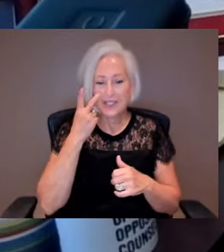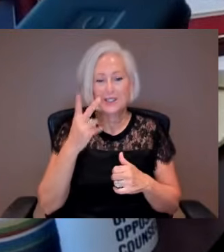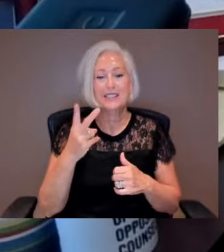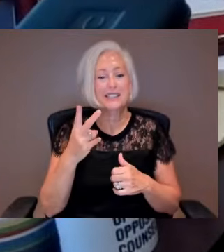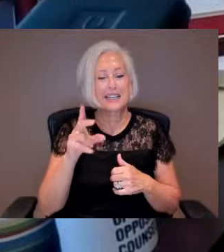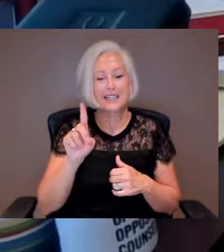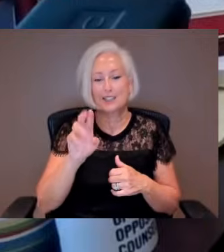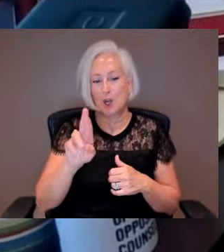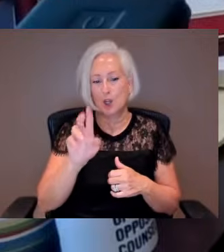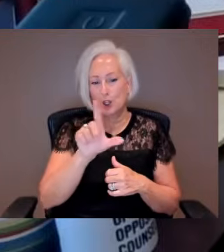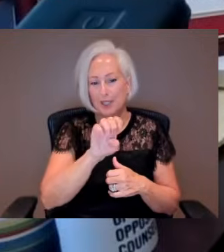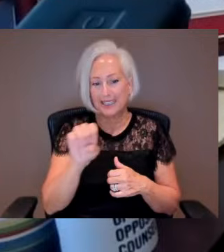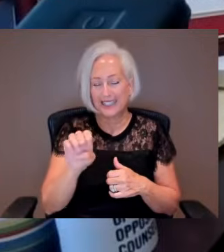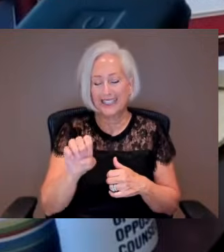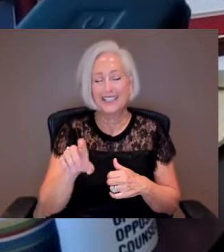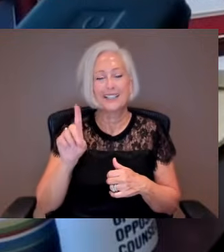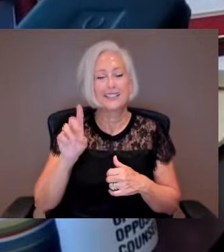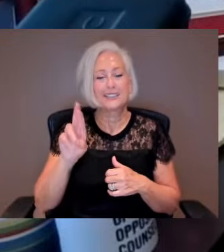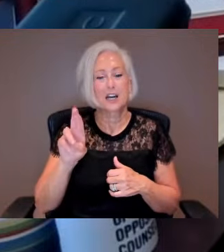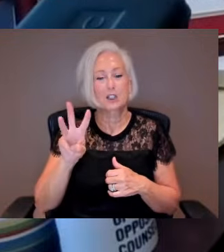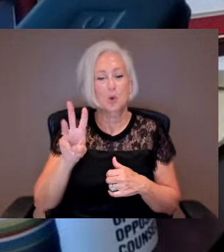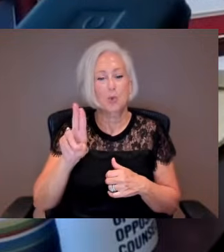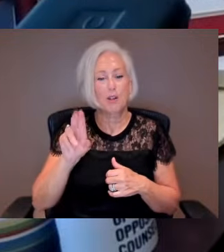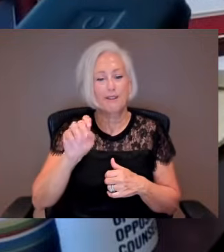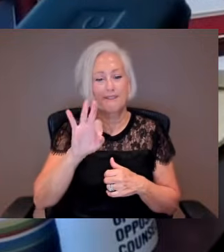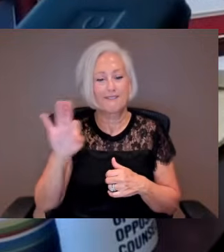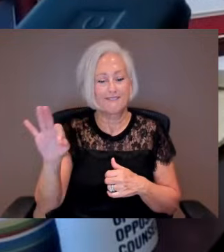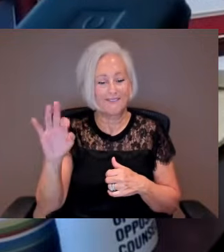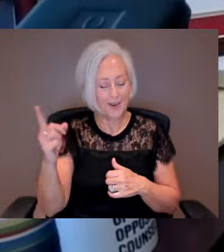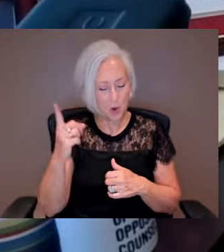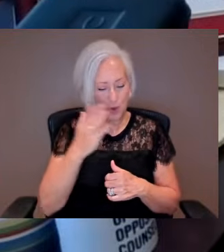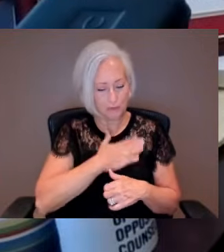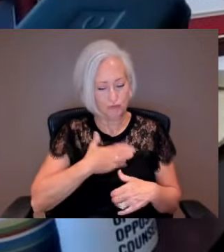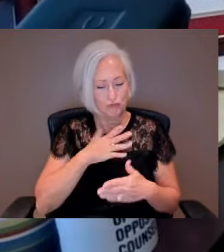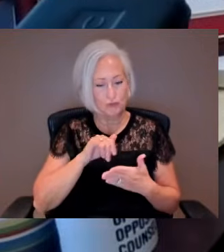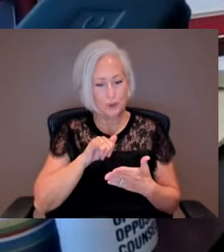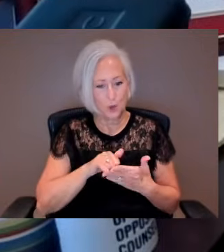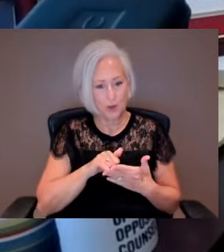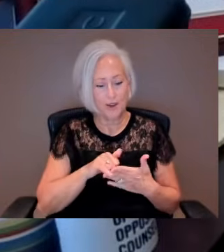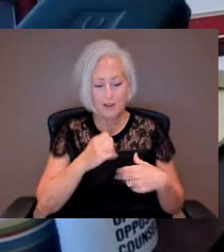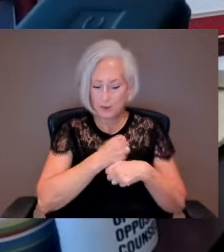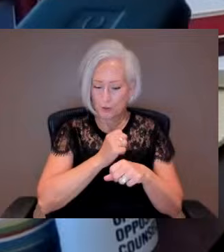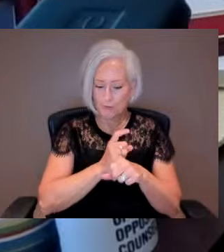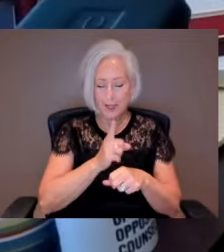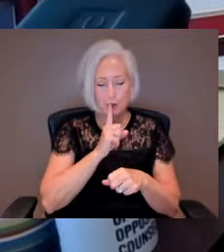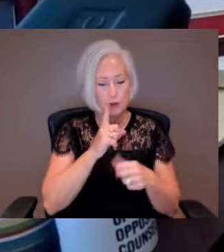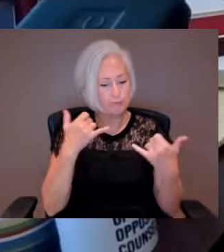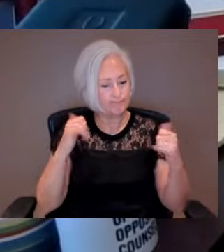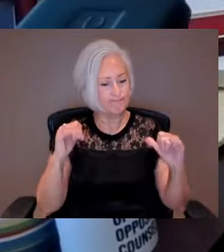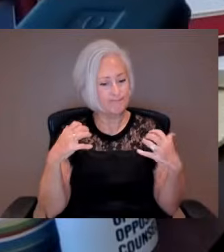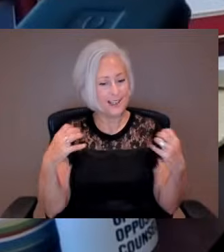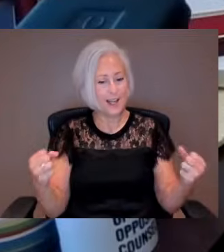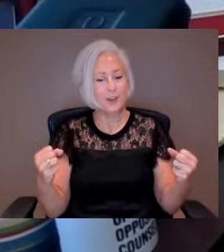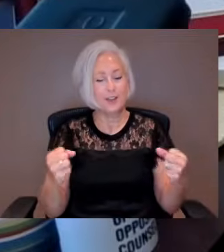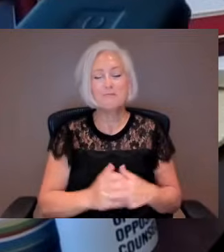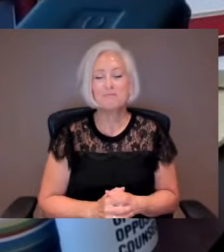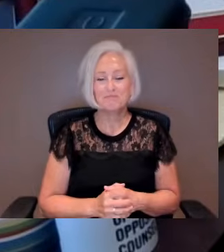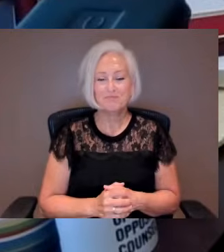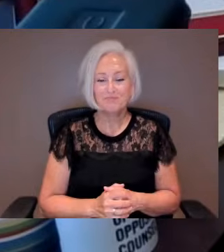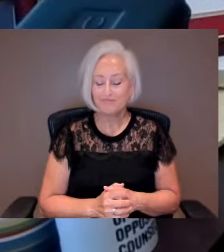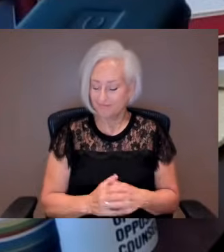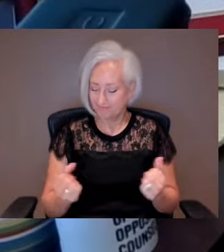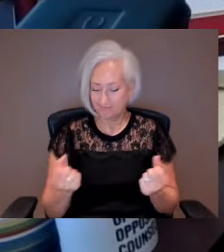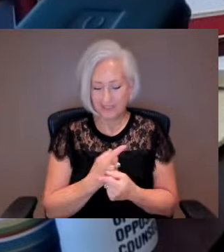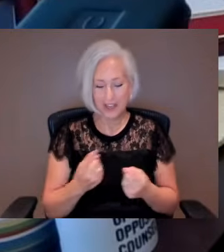Dr. Wolf, and I always enjoy that, just to make sure that everything's on the up and up. But yeah,